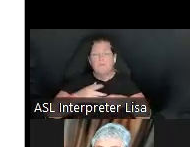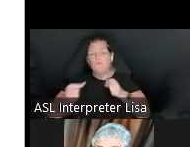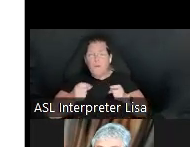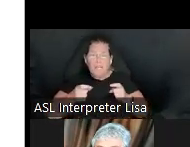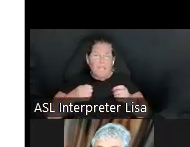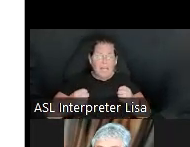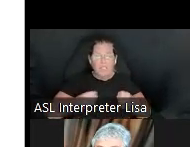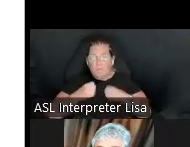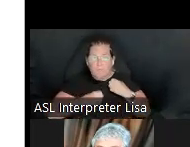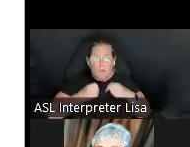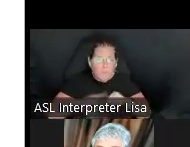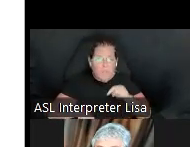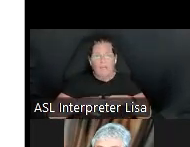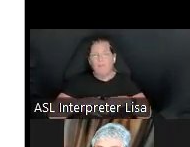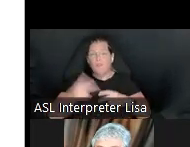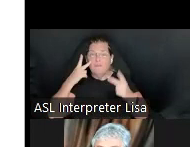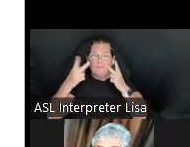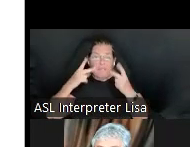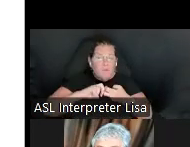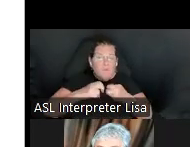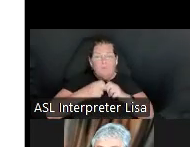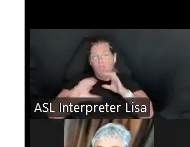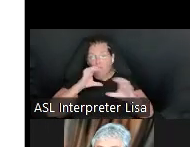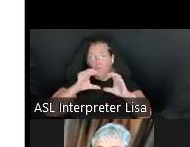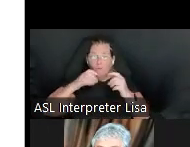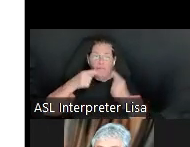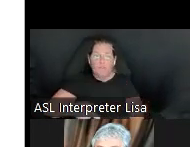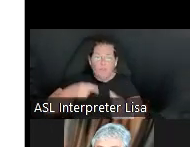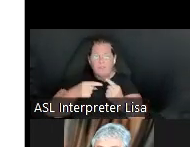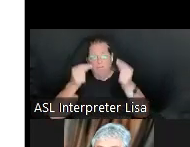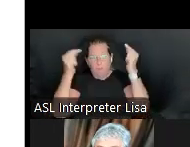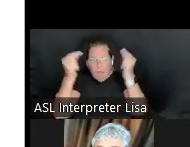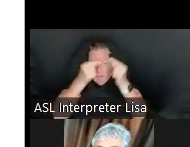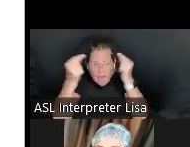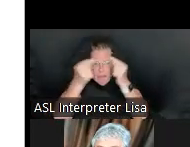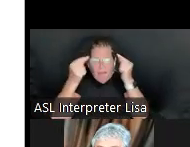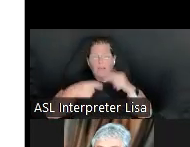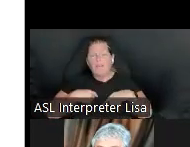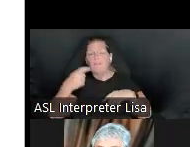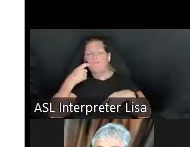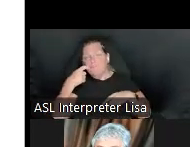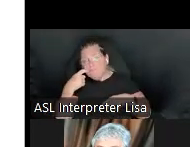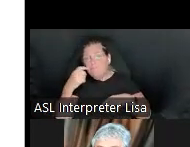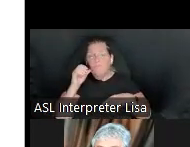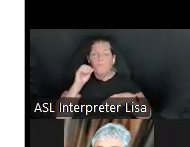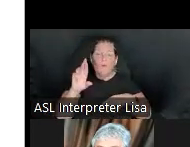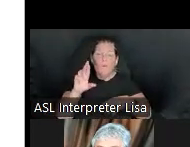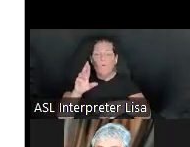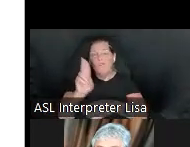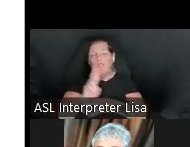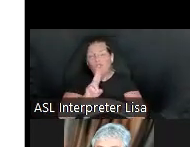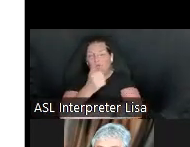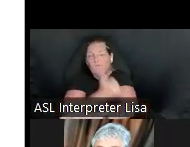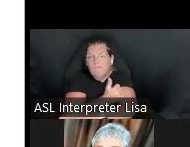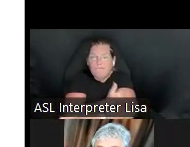problems, speech and communication difficulties, headaches, use and misuse of